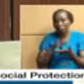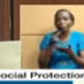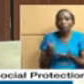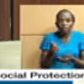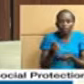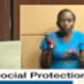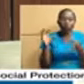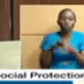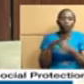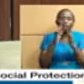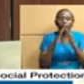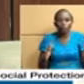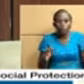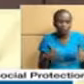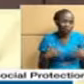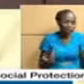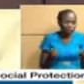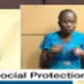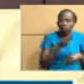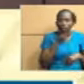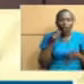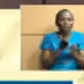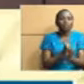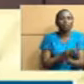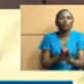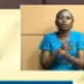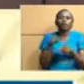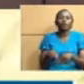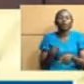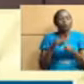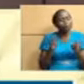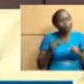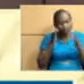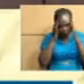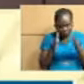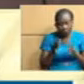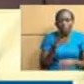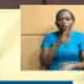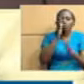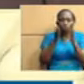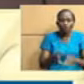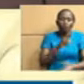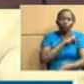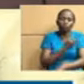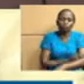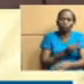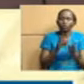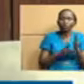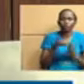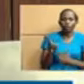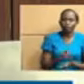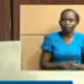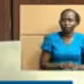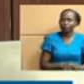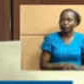to their houses. We do better here with dry cassava and I think we need to look at human resource development if you have to talk about it. Respond to